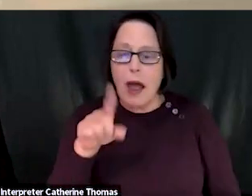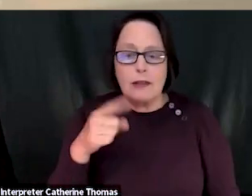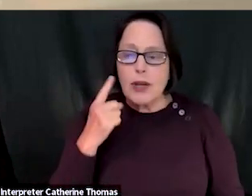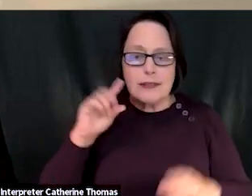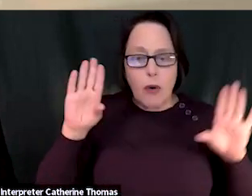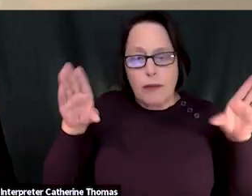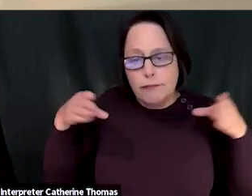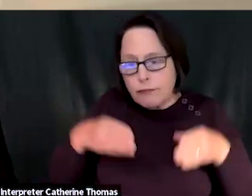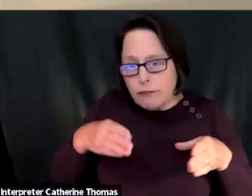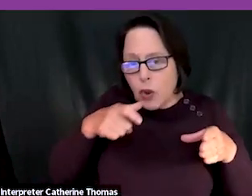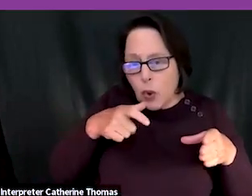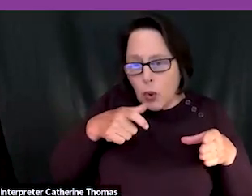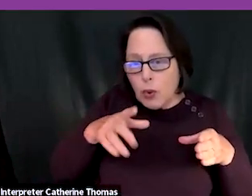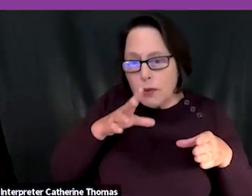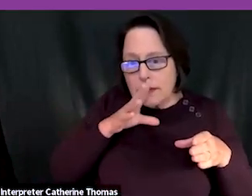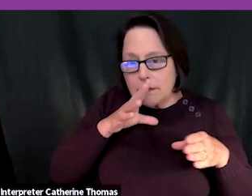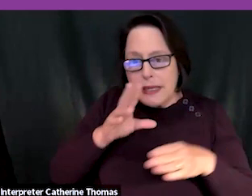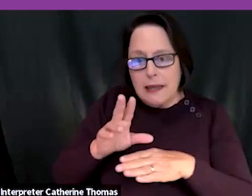English.